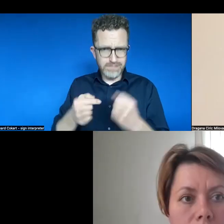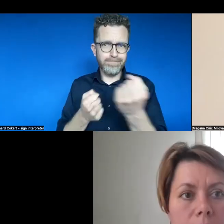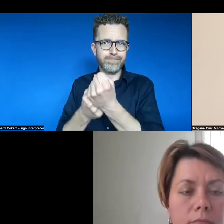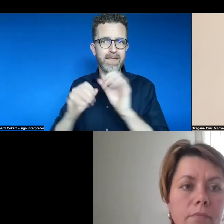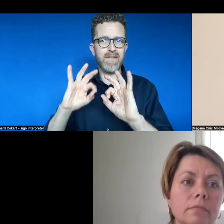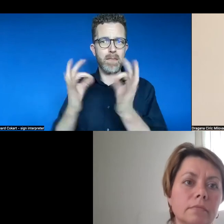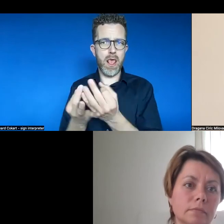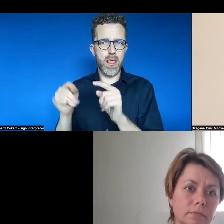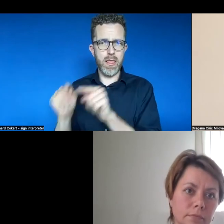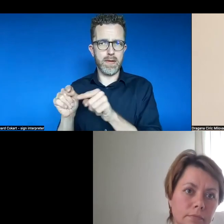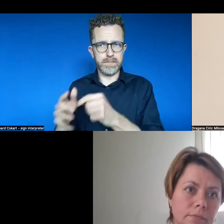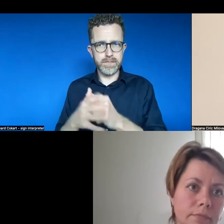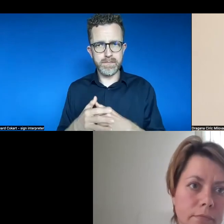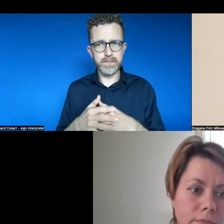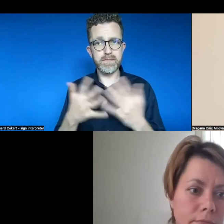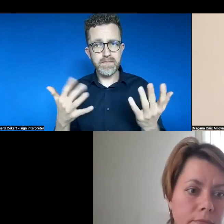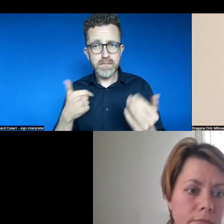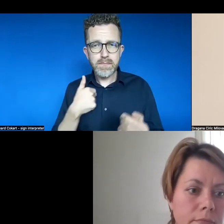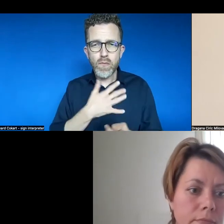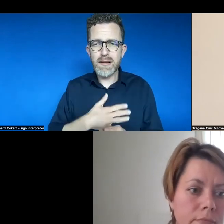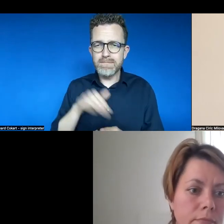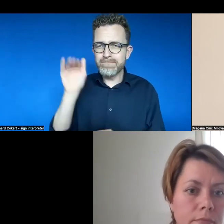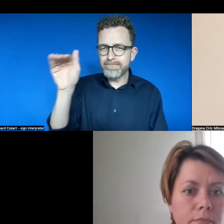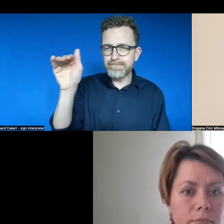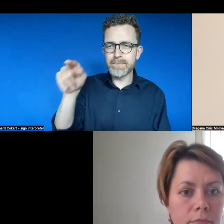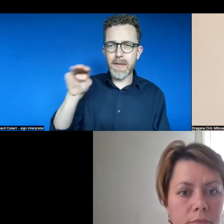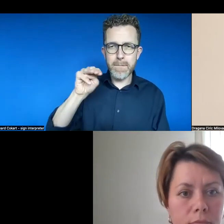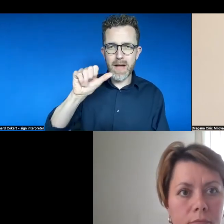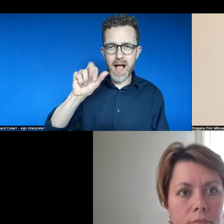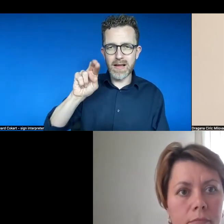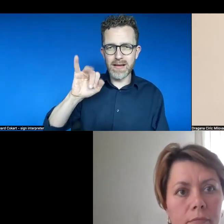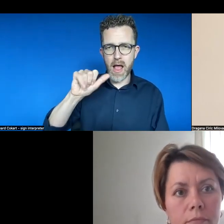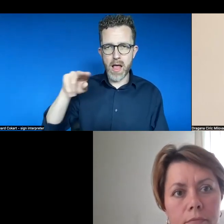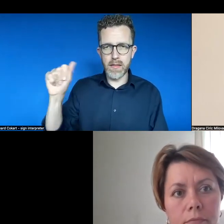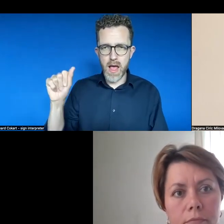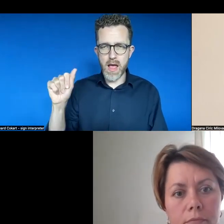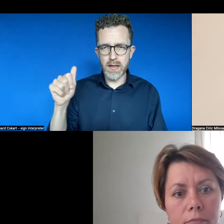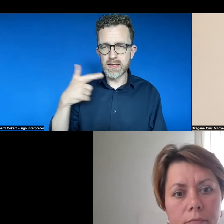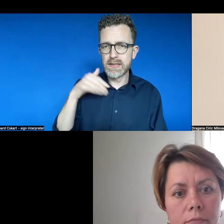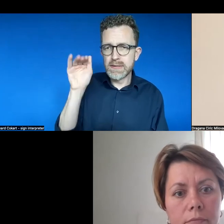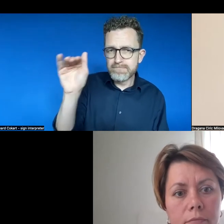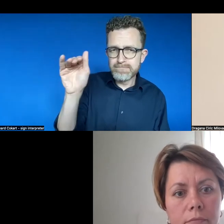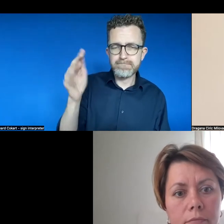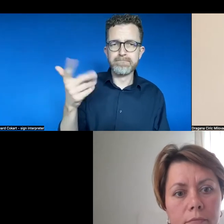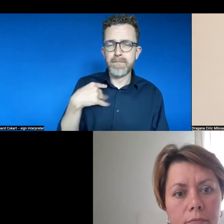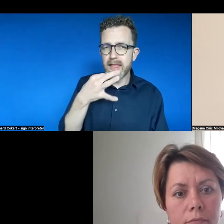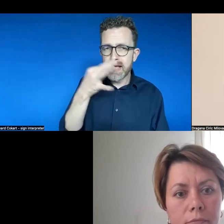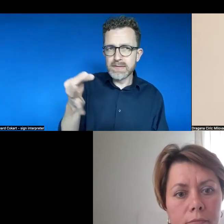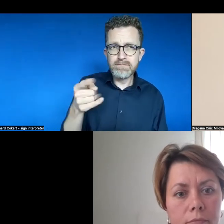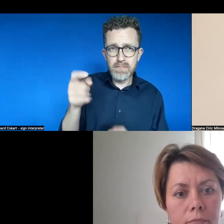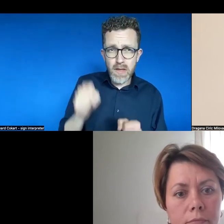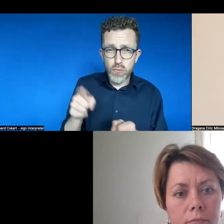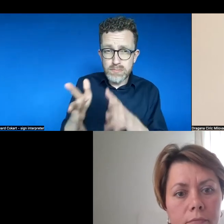families and children with disabilities, either to return to their families or stay with their families rather than